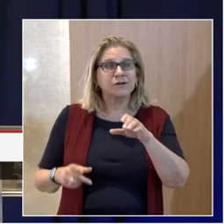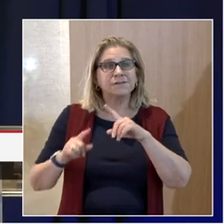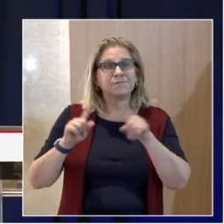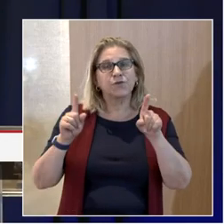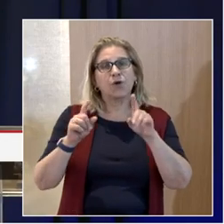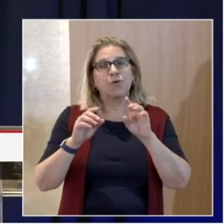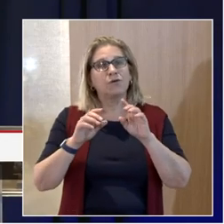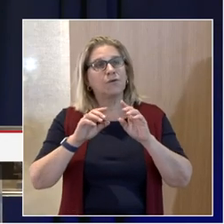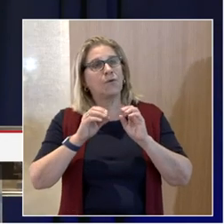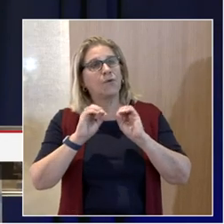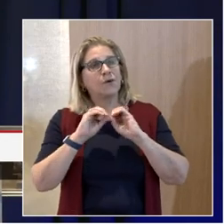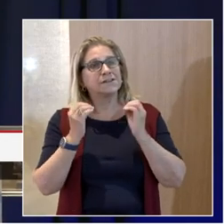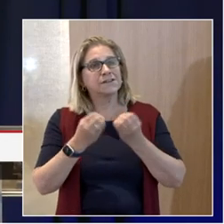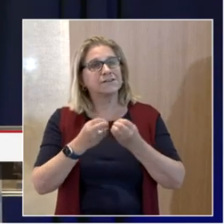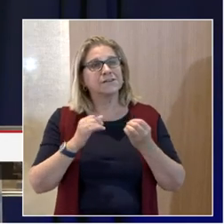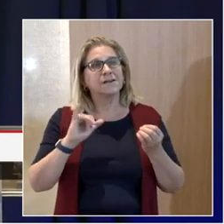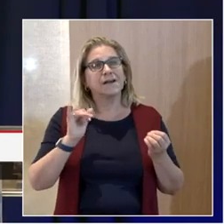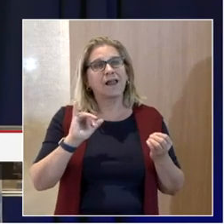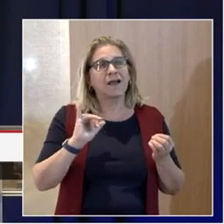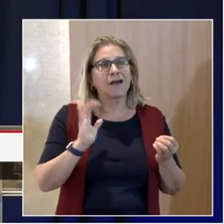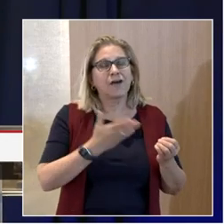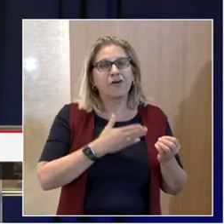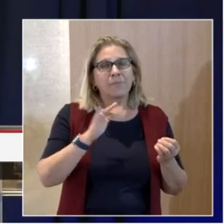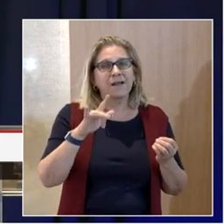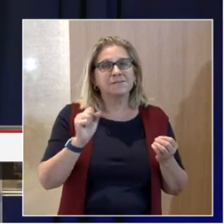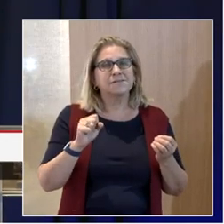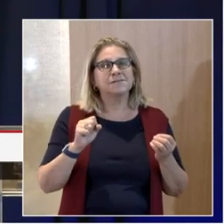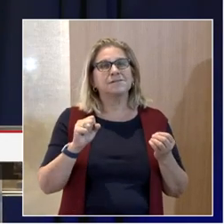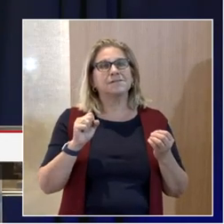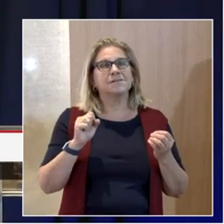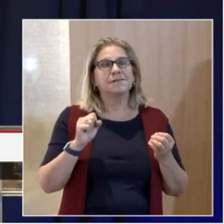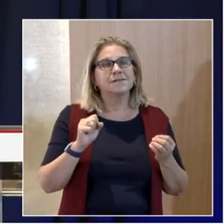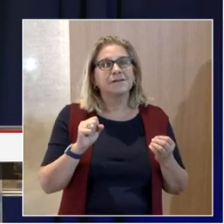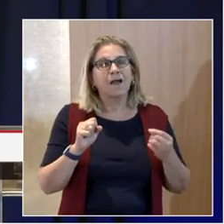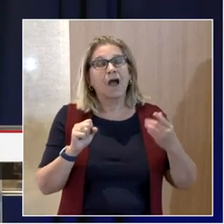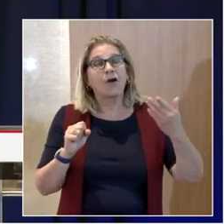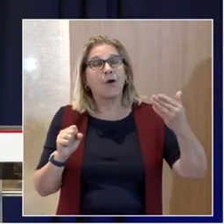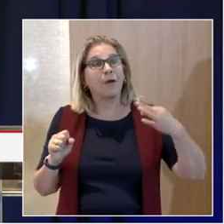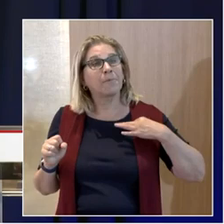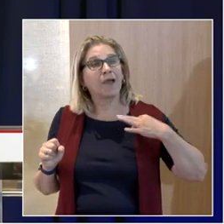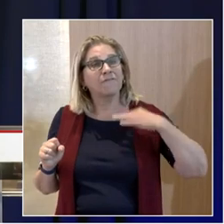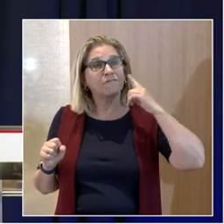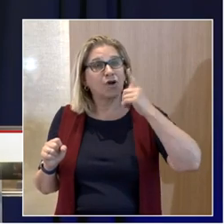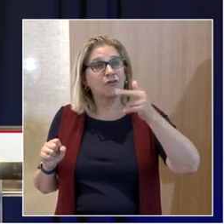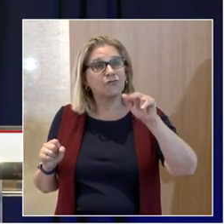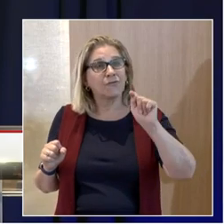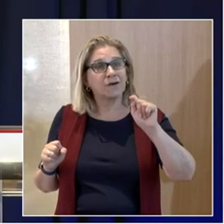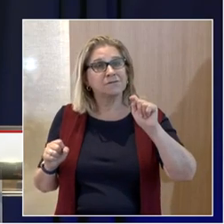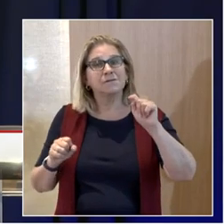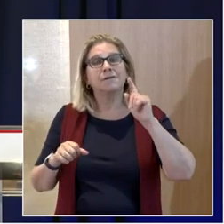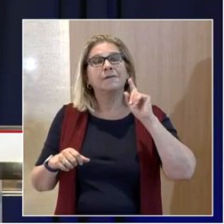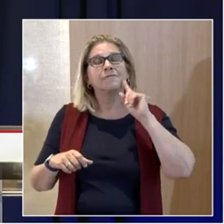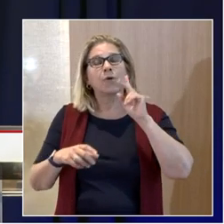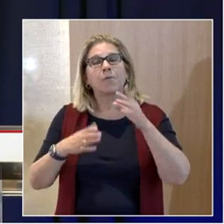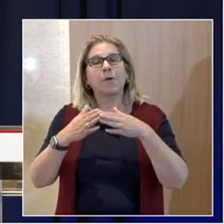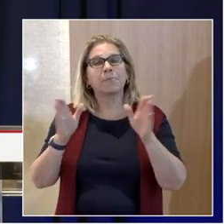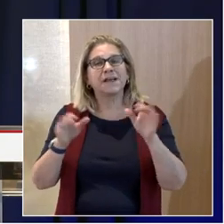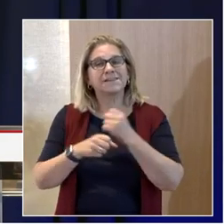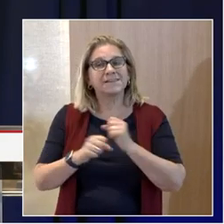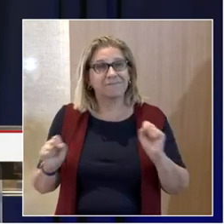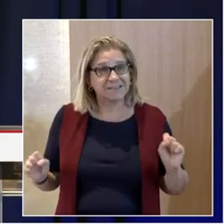to apply directly for grants to use for public safety purposes. So this can be for things